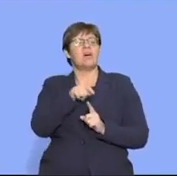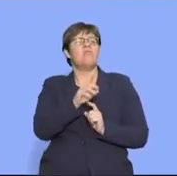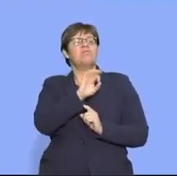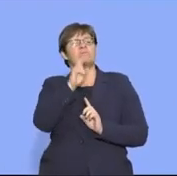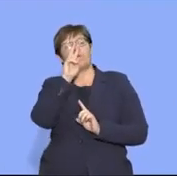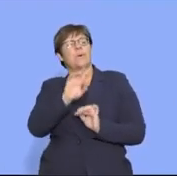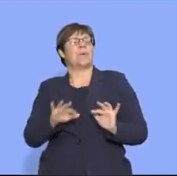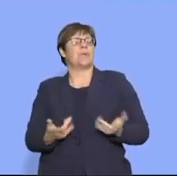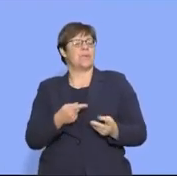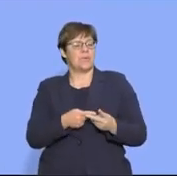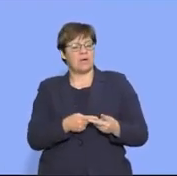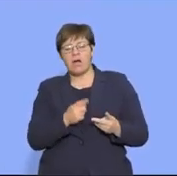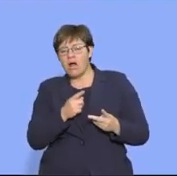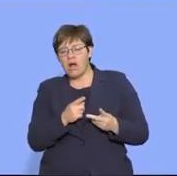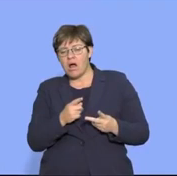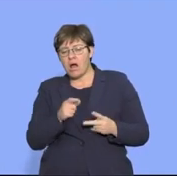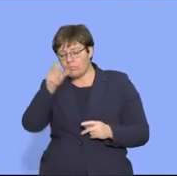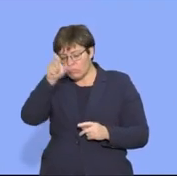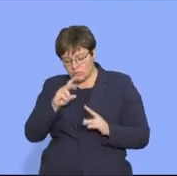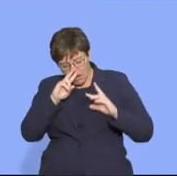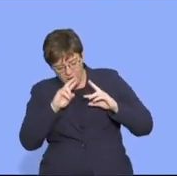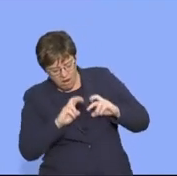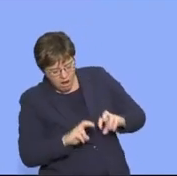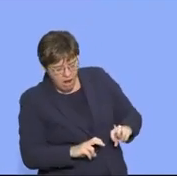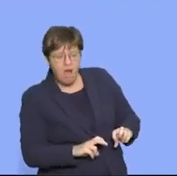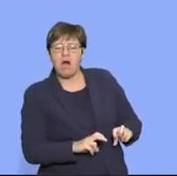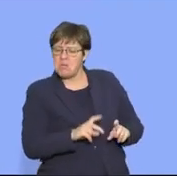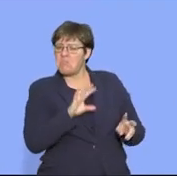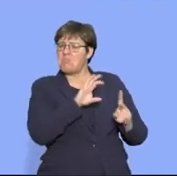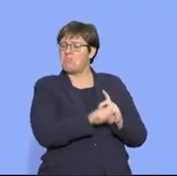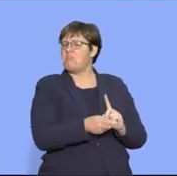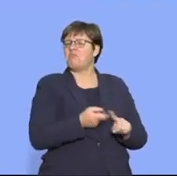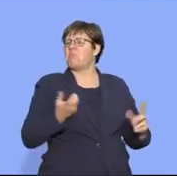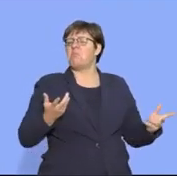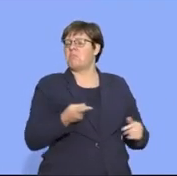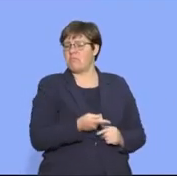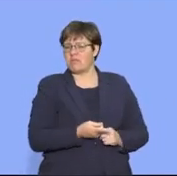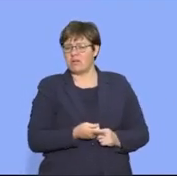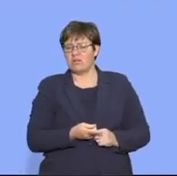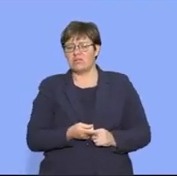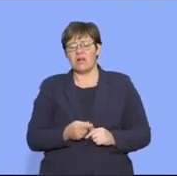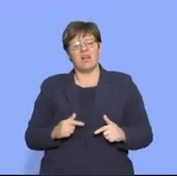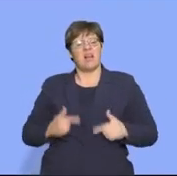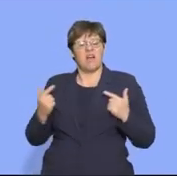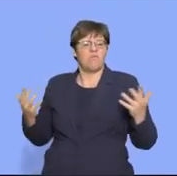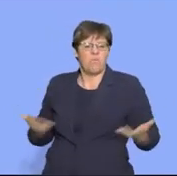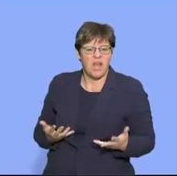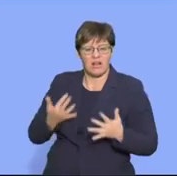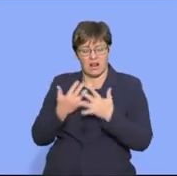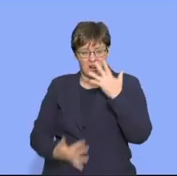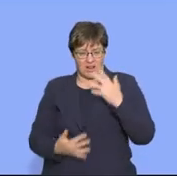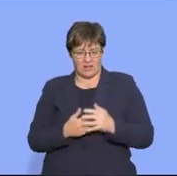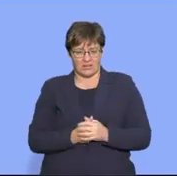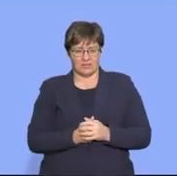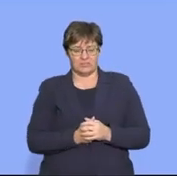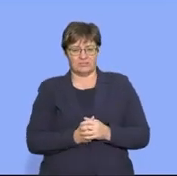so that we can actually see what the fossil looks like, and the paleontologists can get to working out what does it come from,